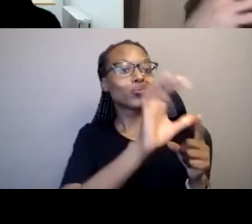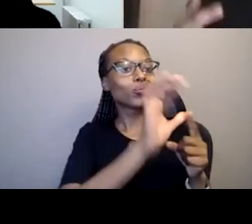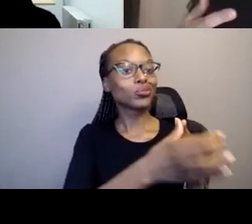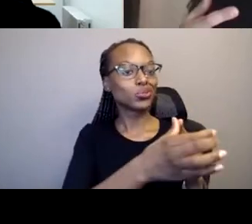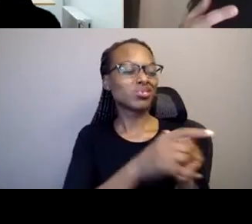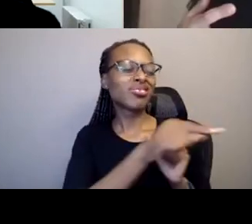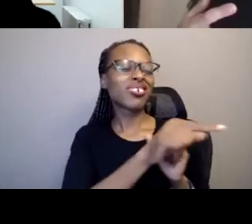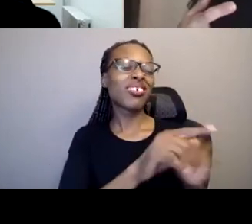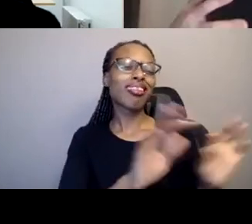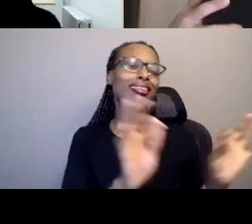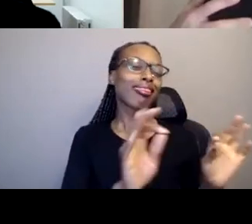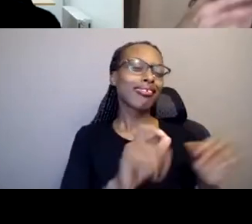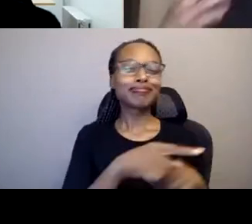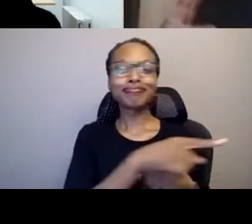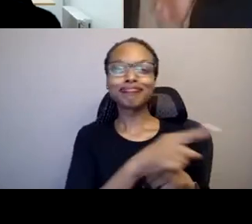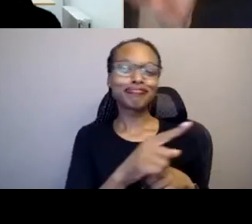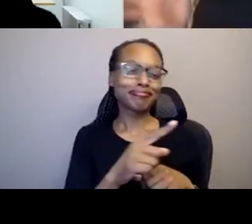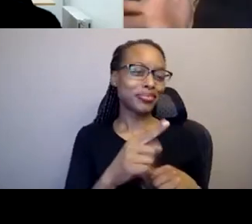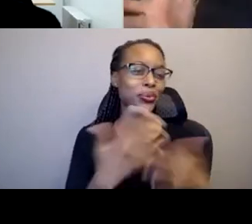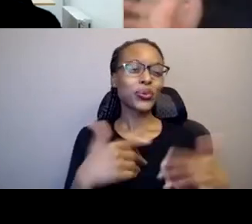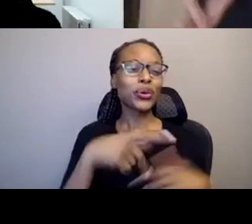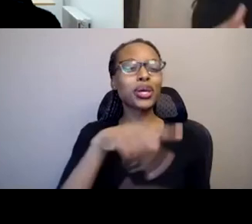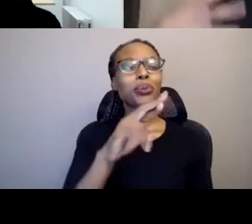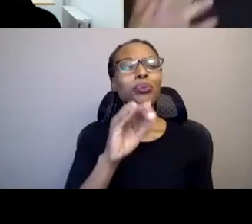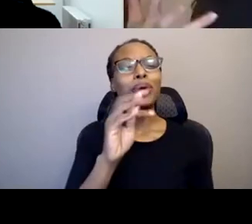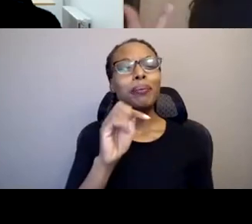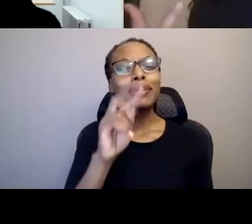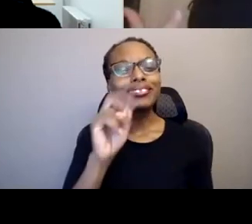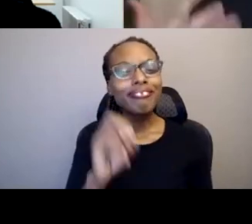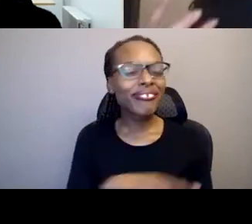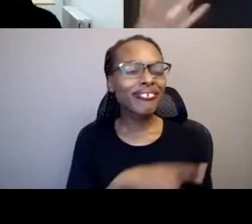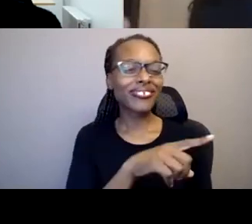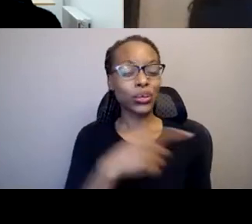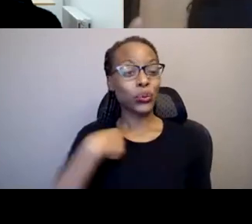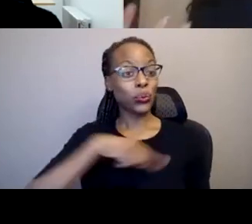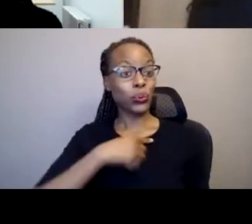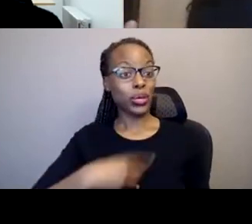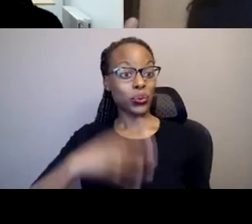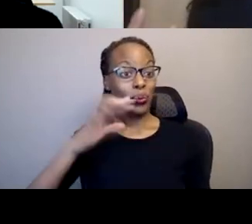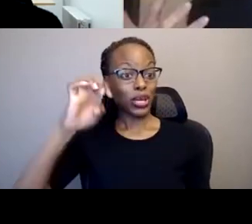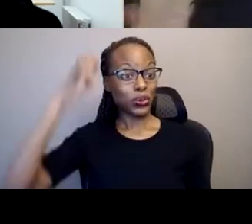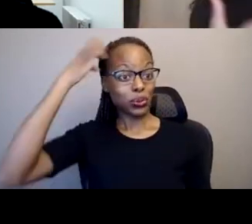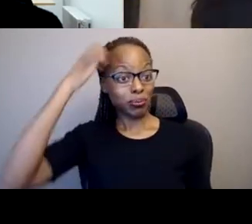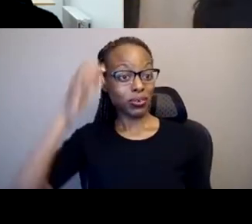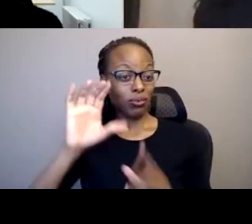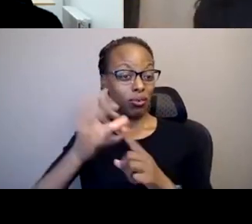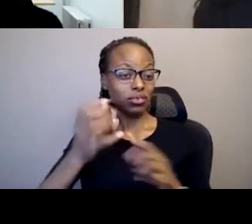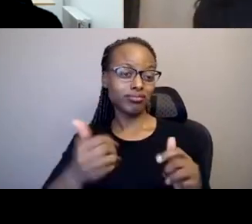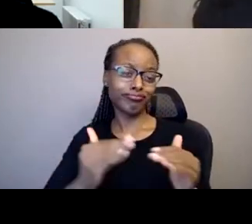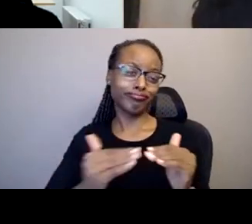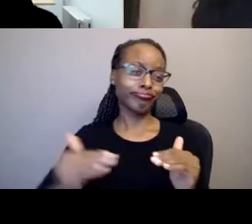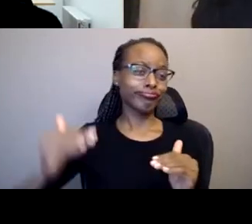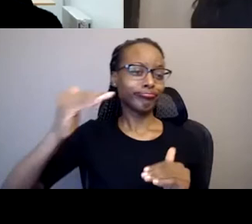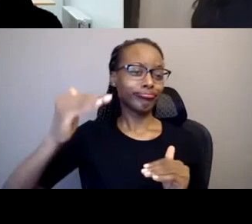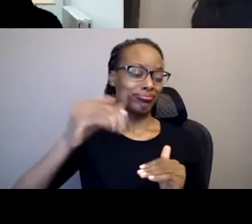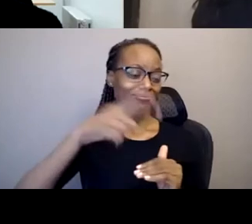less sophisticated, and actually proof, supposedly, of the superiority of white European culture and the inferiority of other